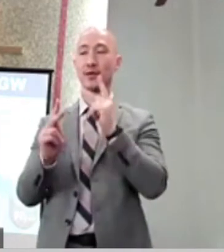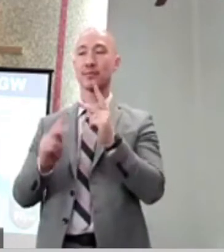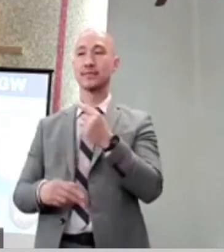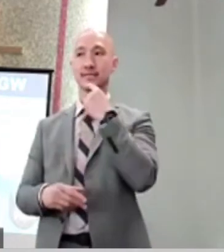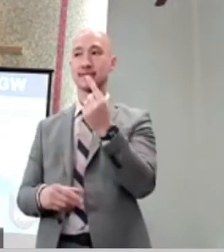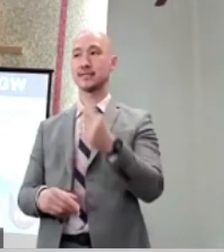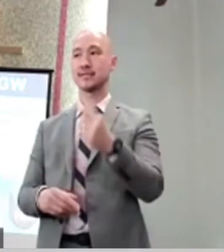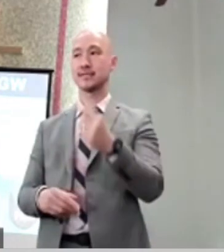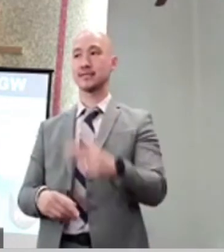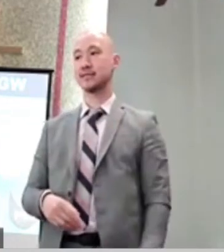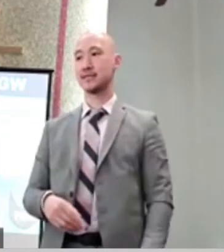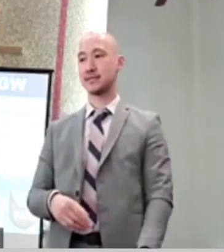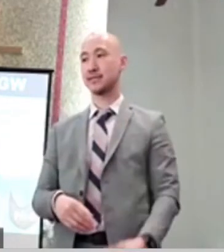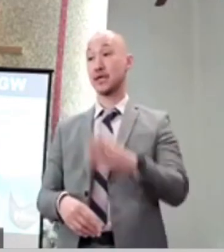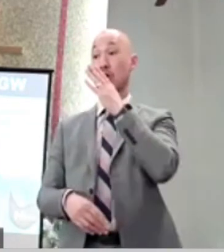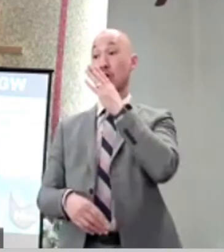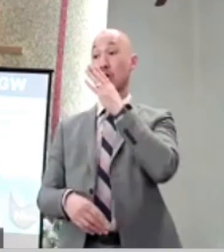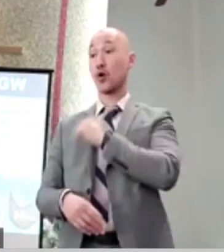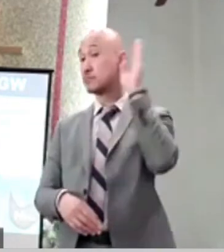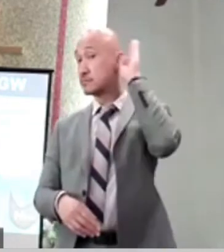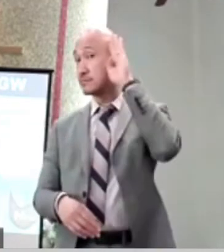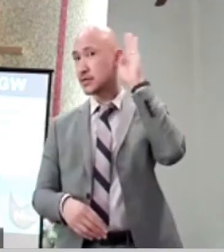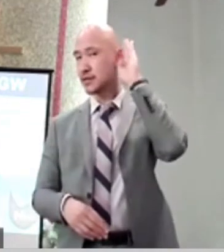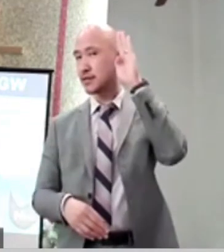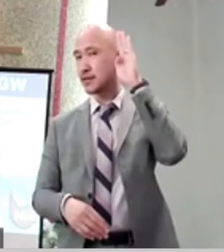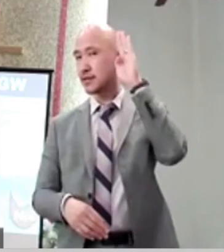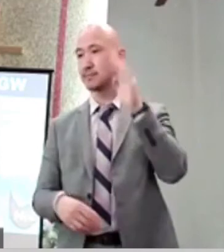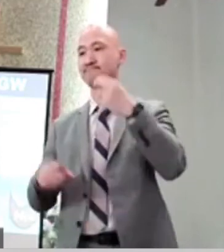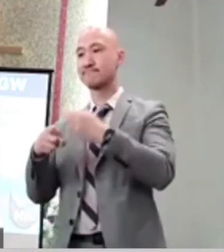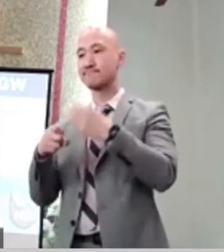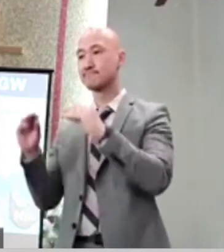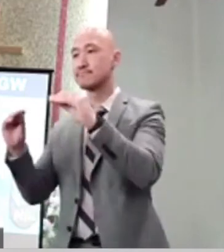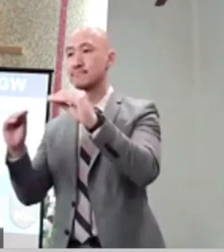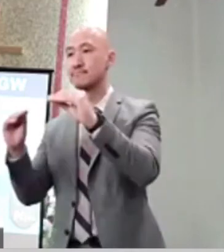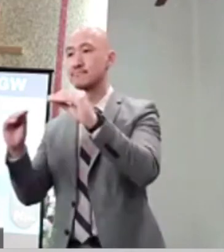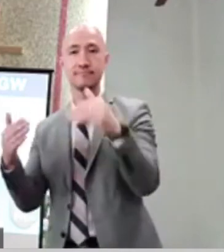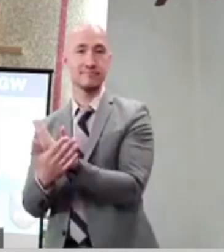very well in Christ. Amen.